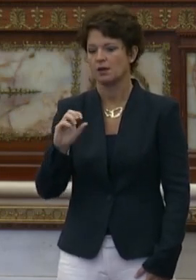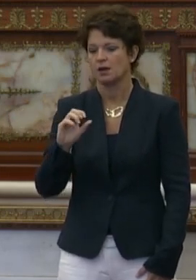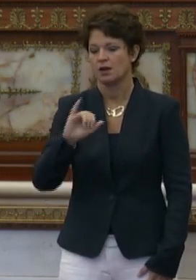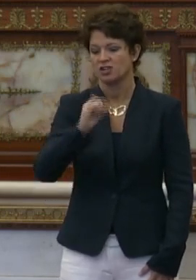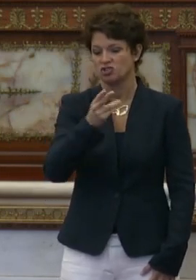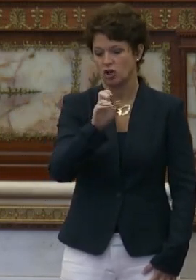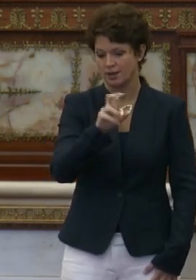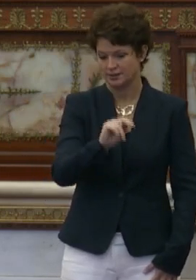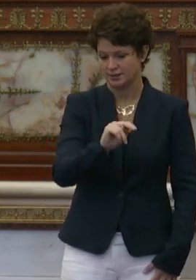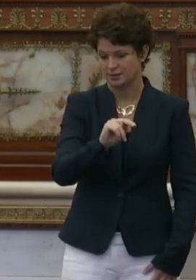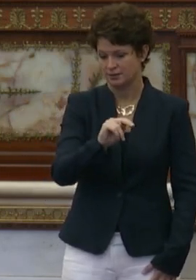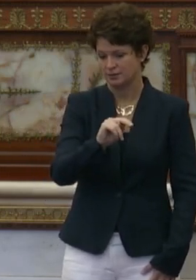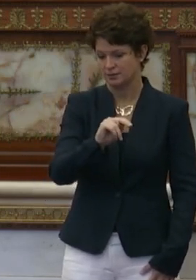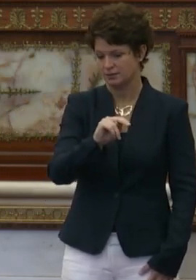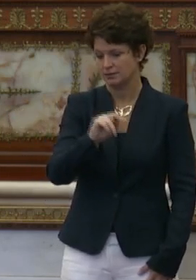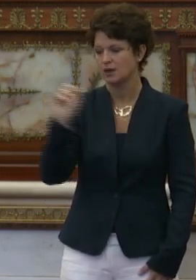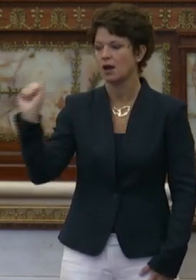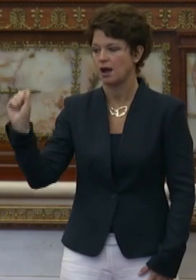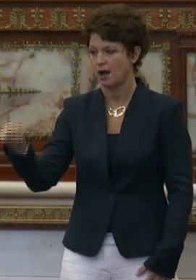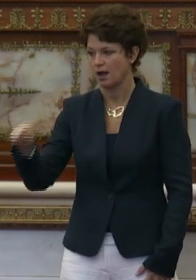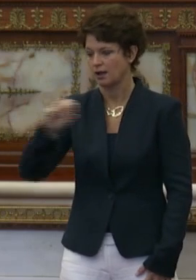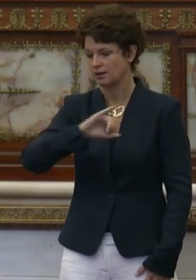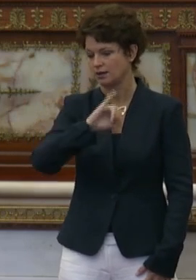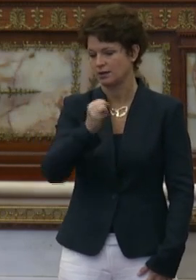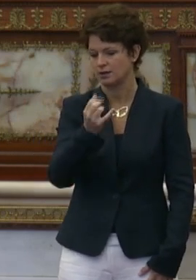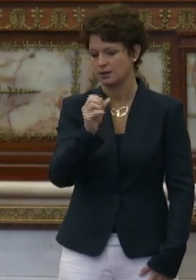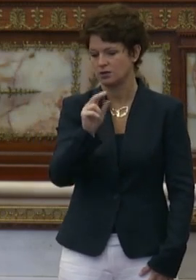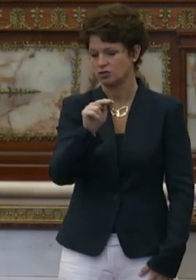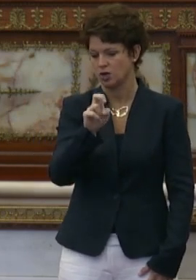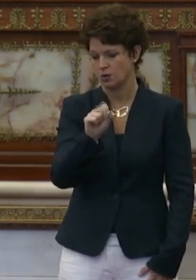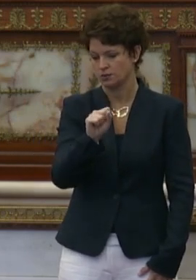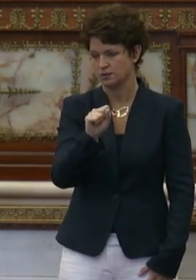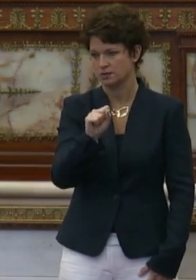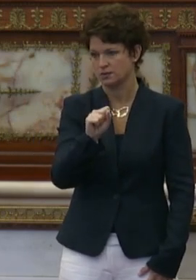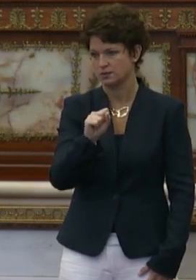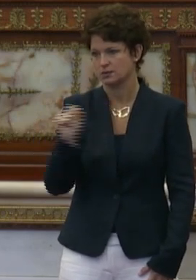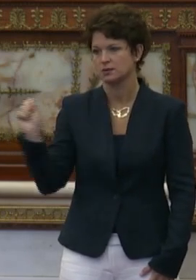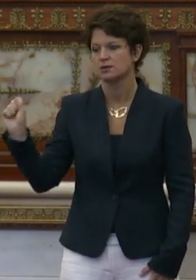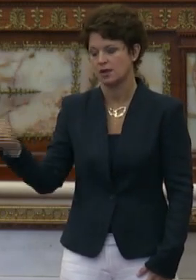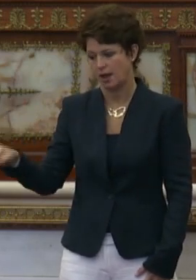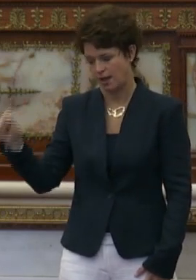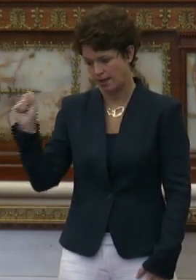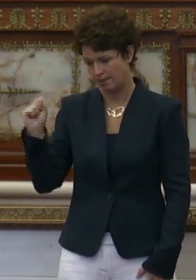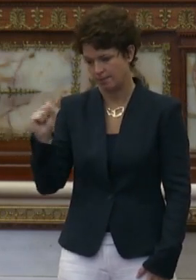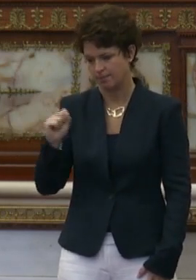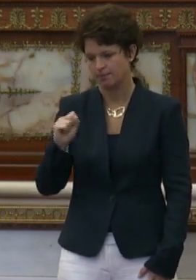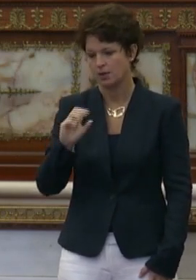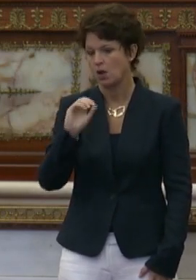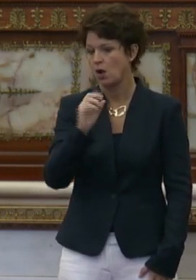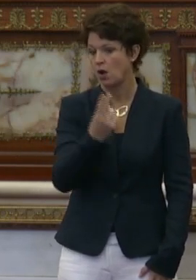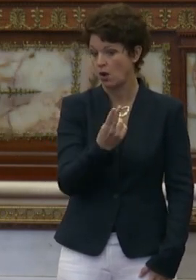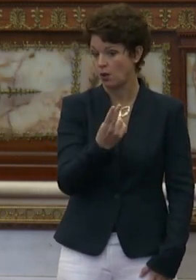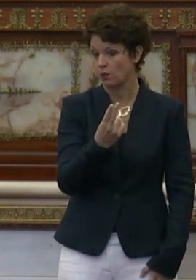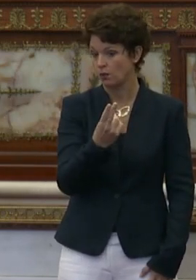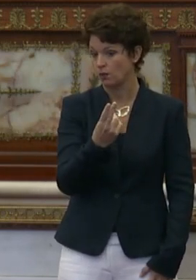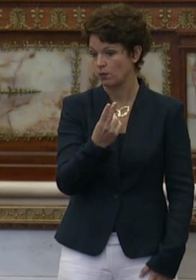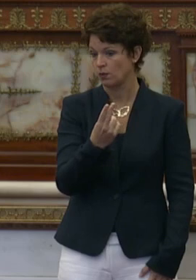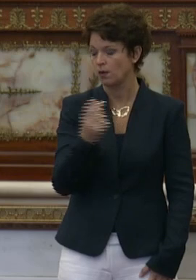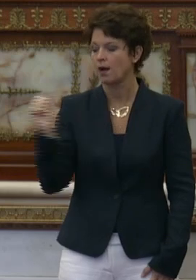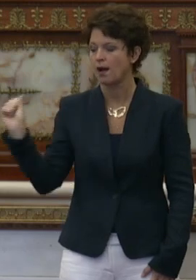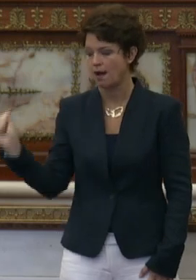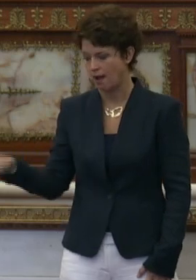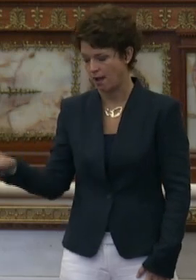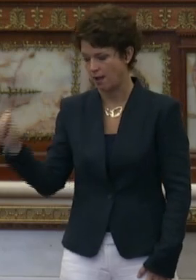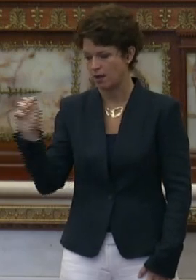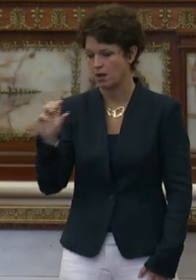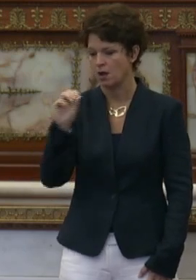Councilman Johnson? Aye. Councilman Jones? Aye. Councilman O?